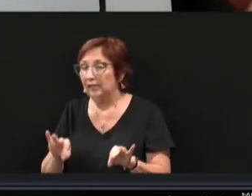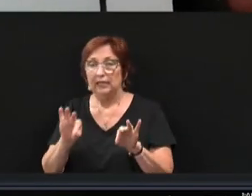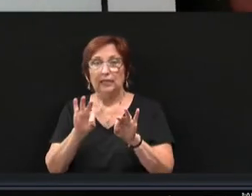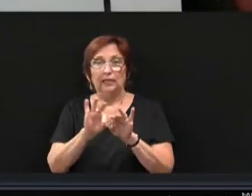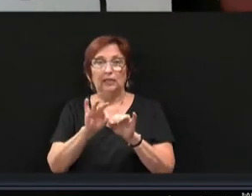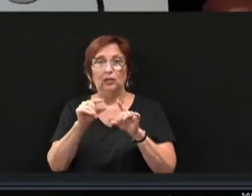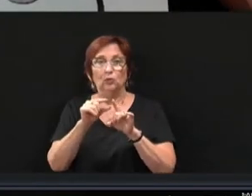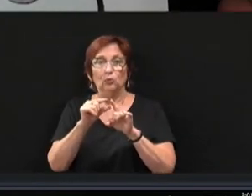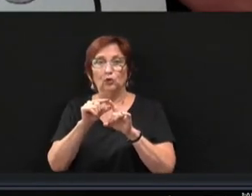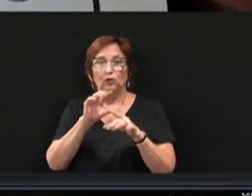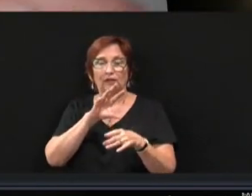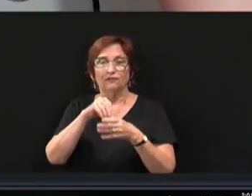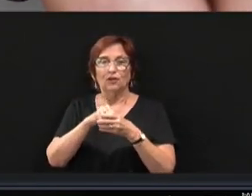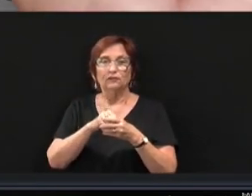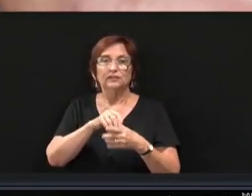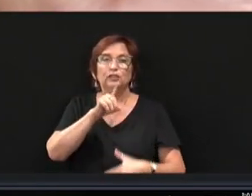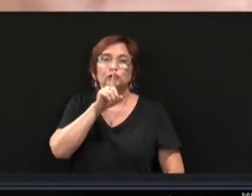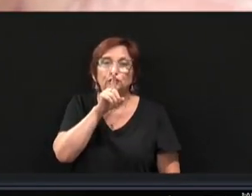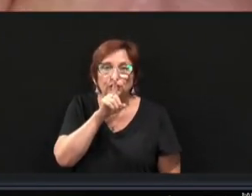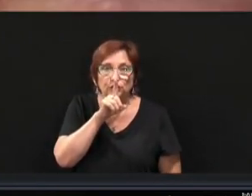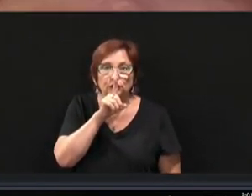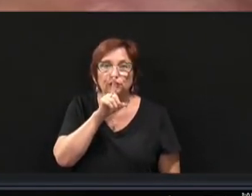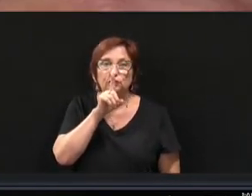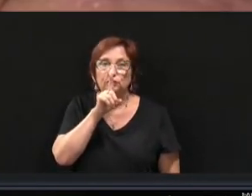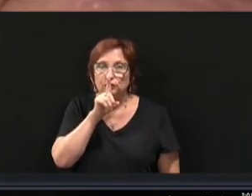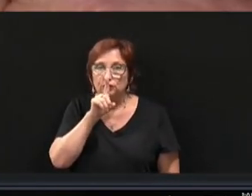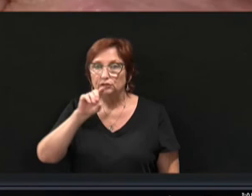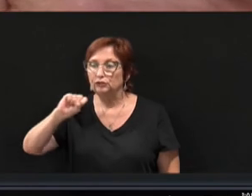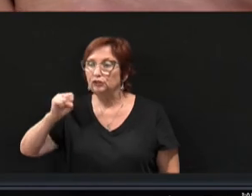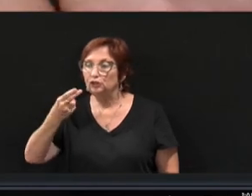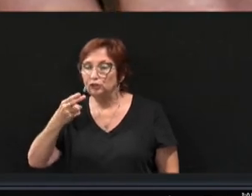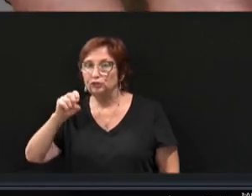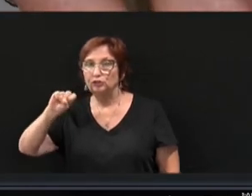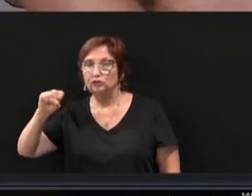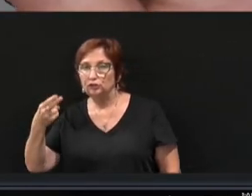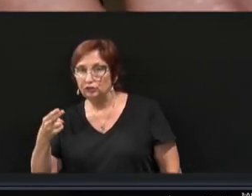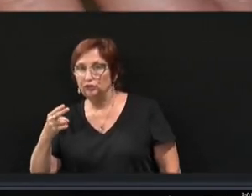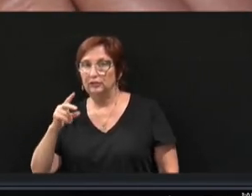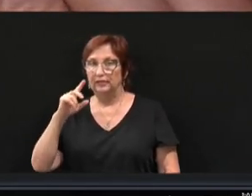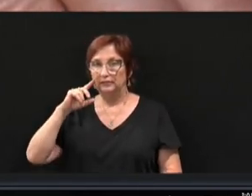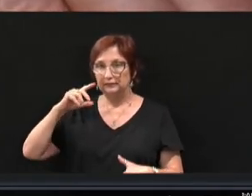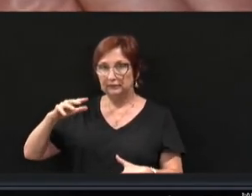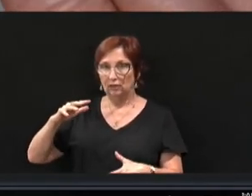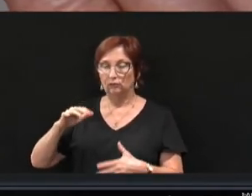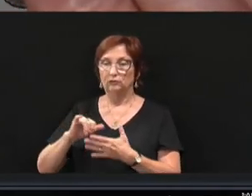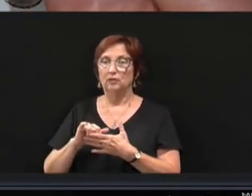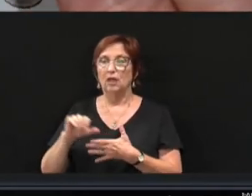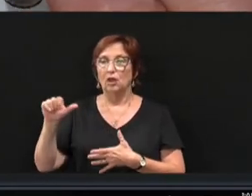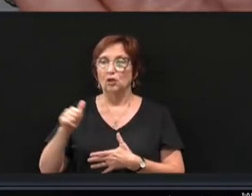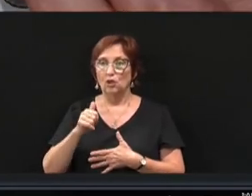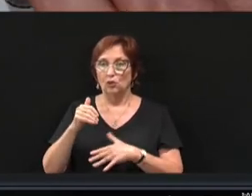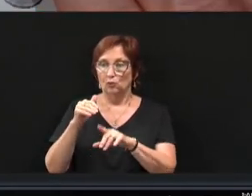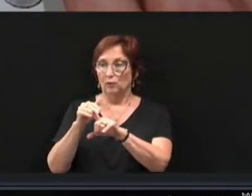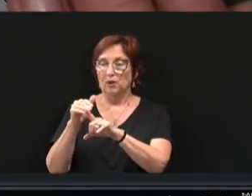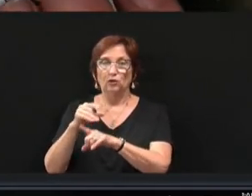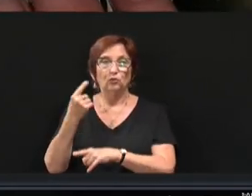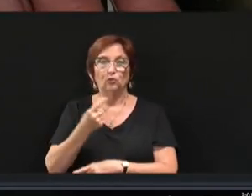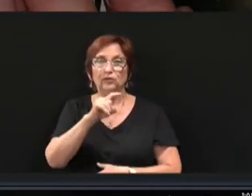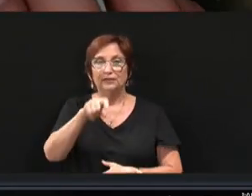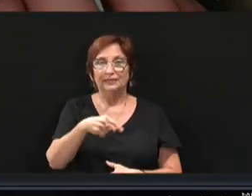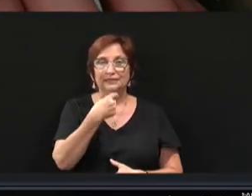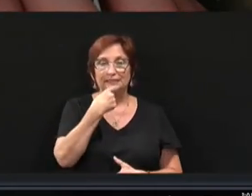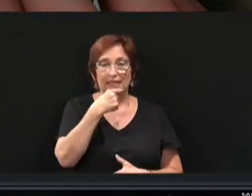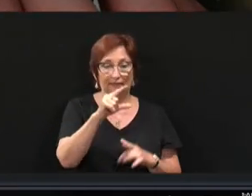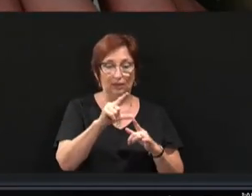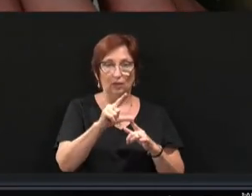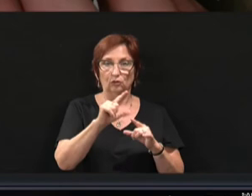sound. Okay. We use, just another reminder, we only have to say the letters when using